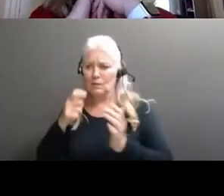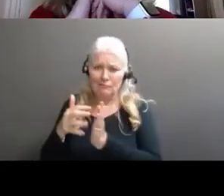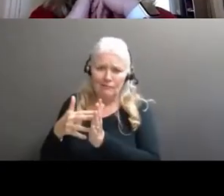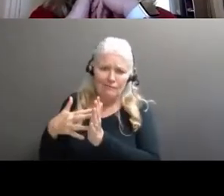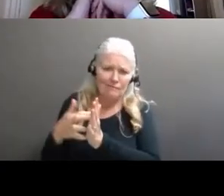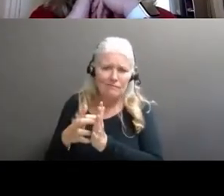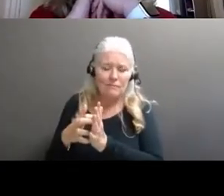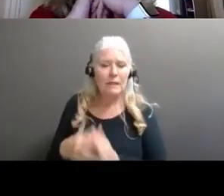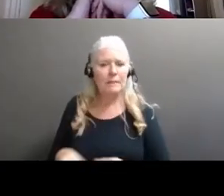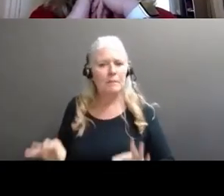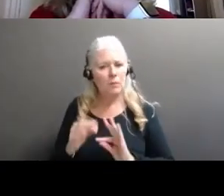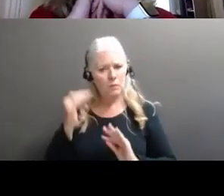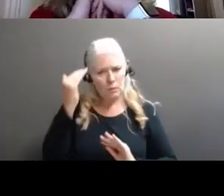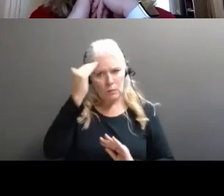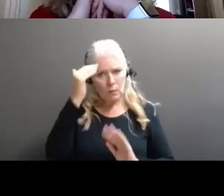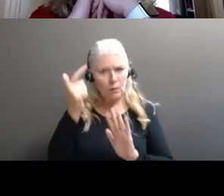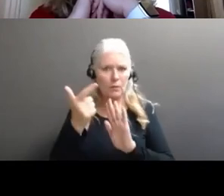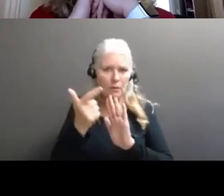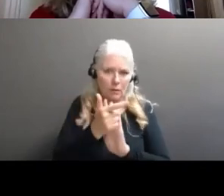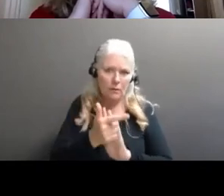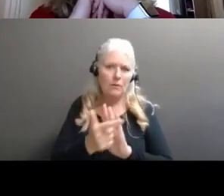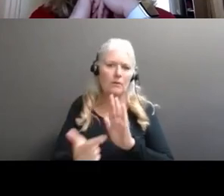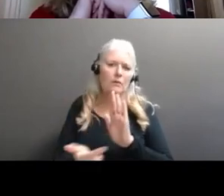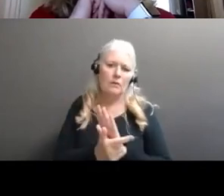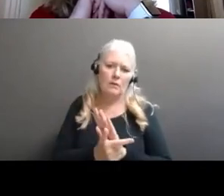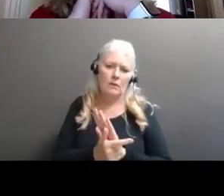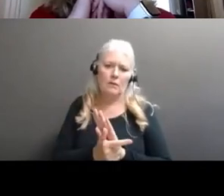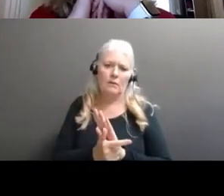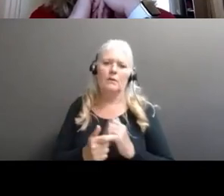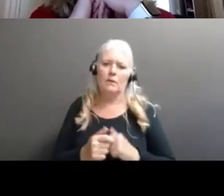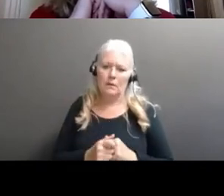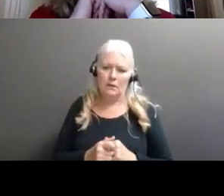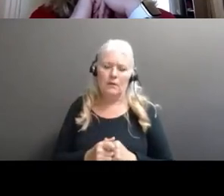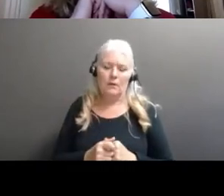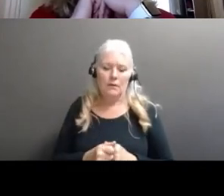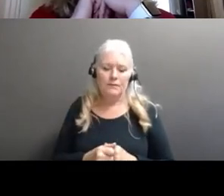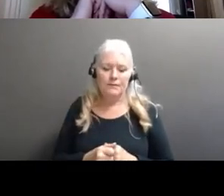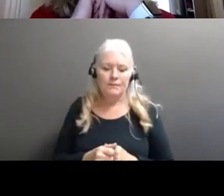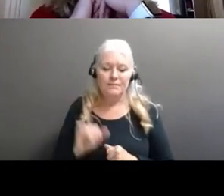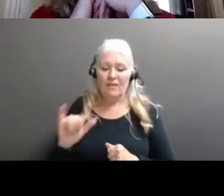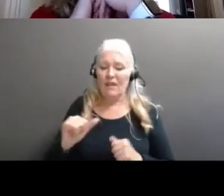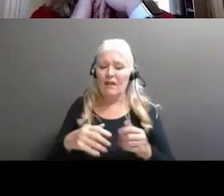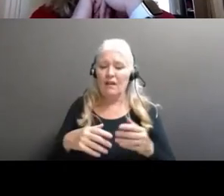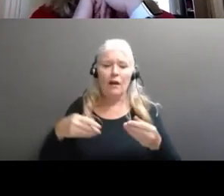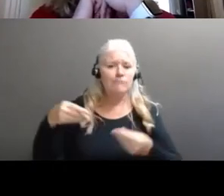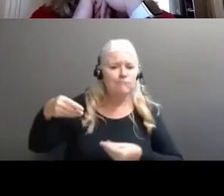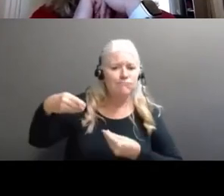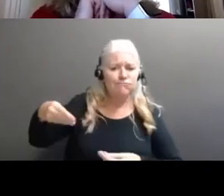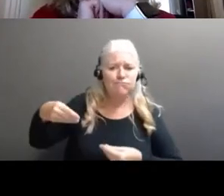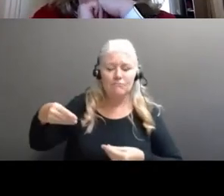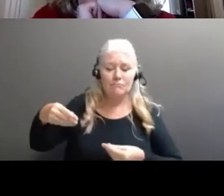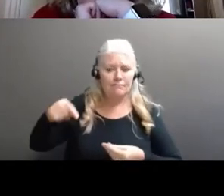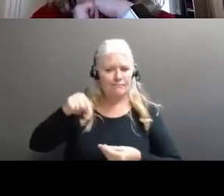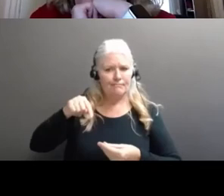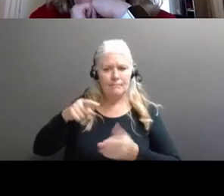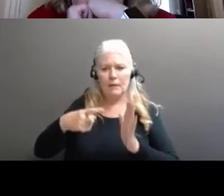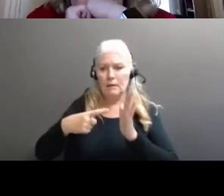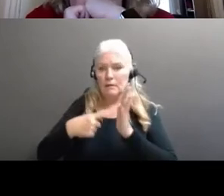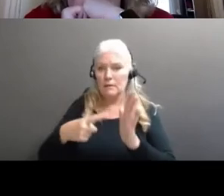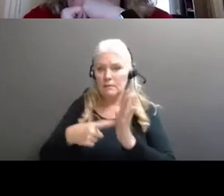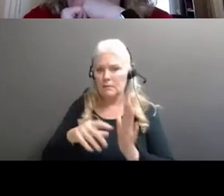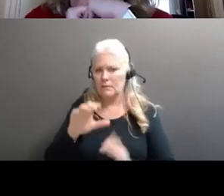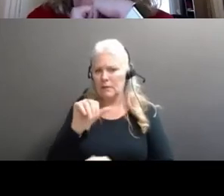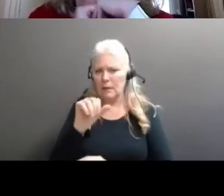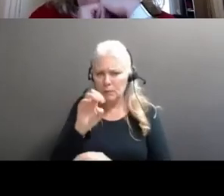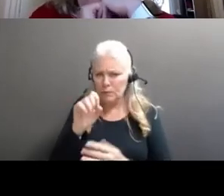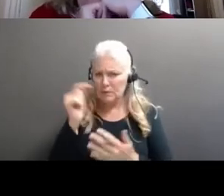And it's up to us. And this document has really clear, it has ideas of examples of abuse, all of that. I'll put that save time. I'm